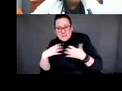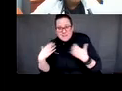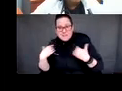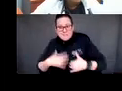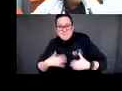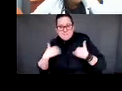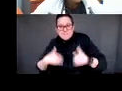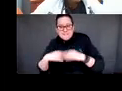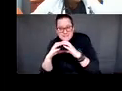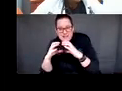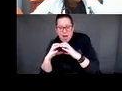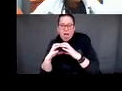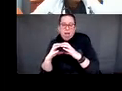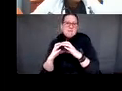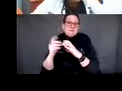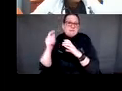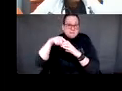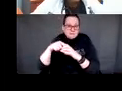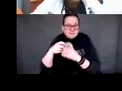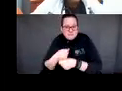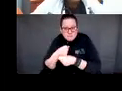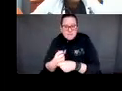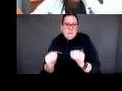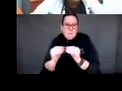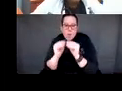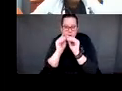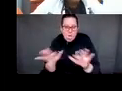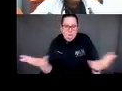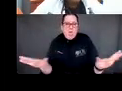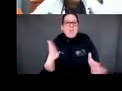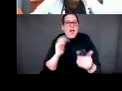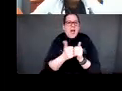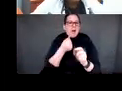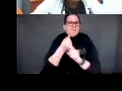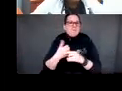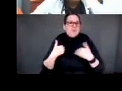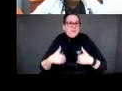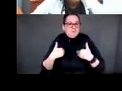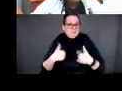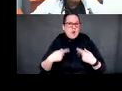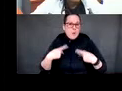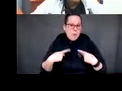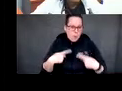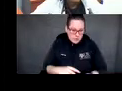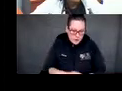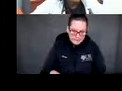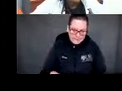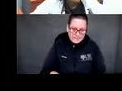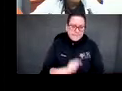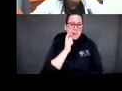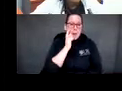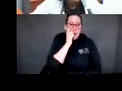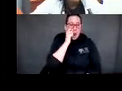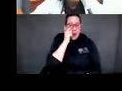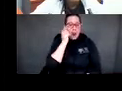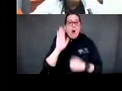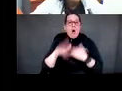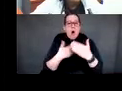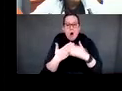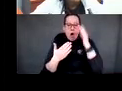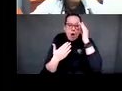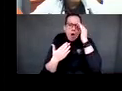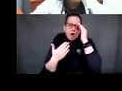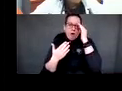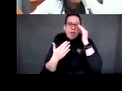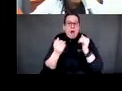pneumonia. So the idea behind all of the coronaviruses, all of the COVID-19 vaccines